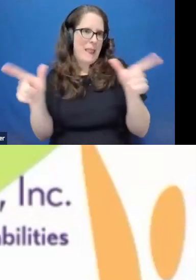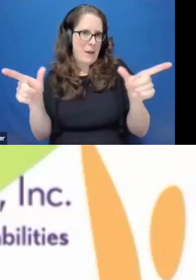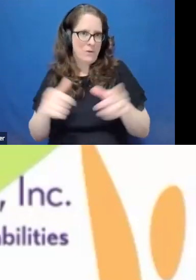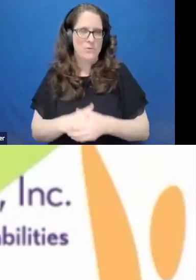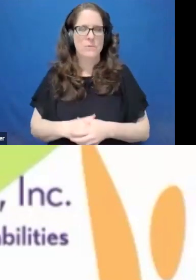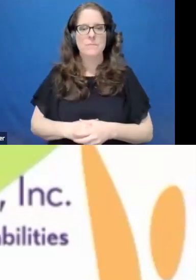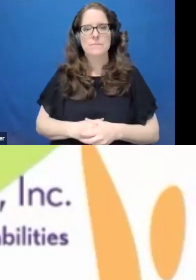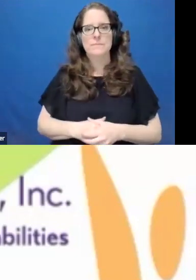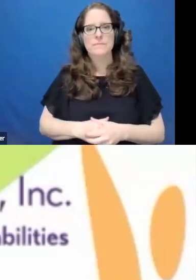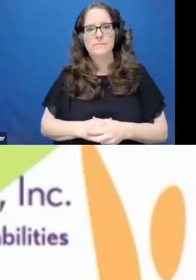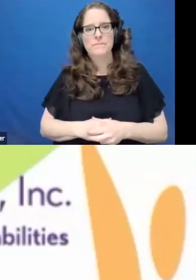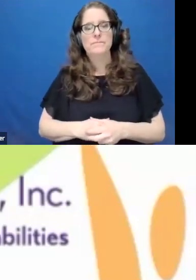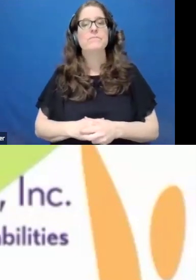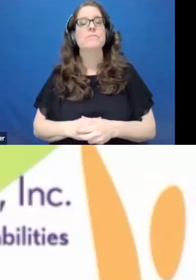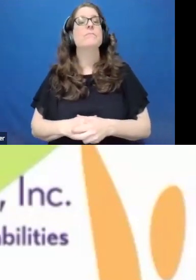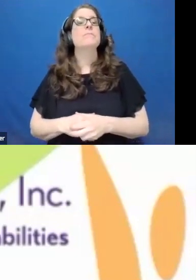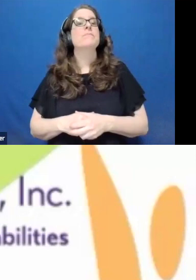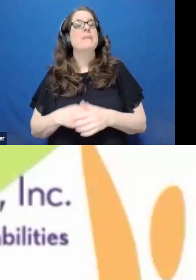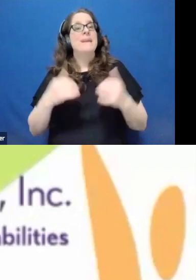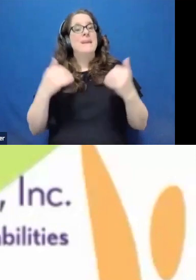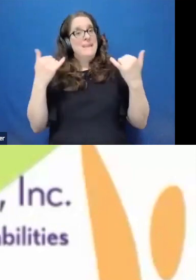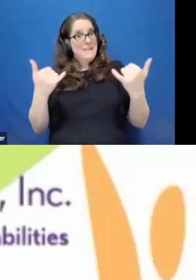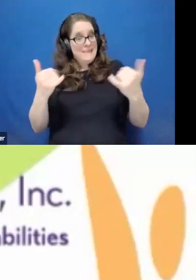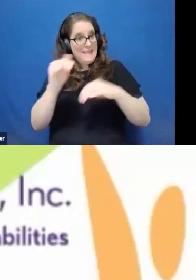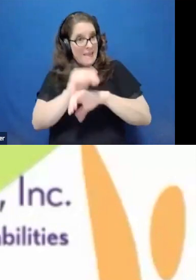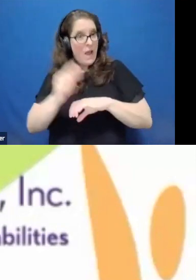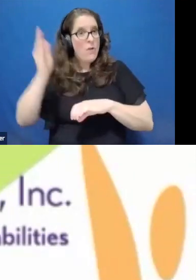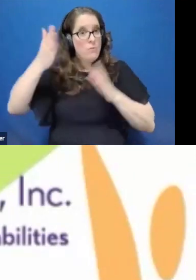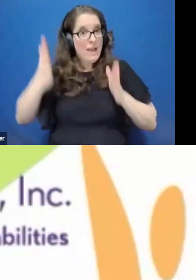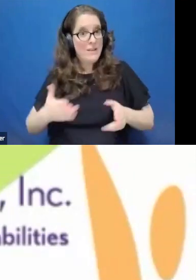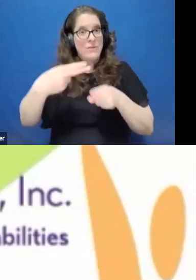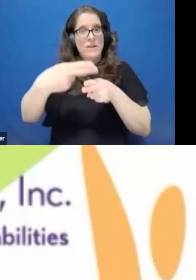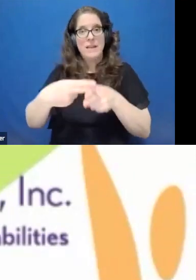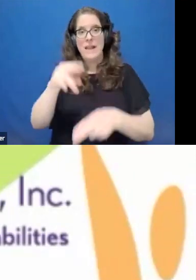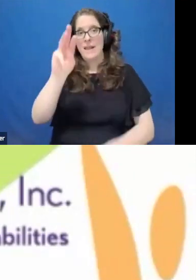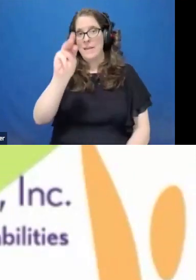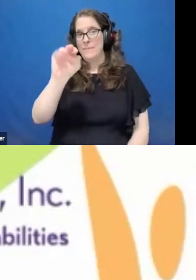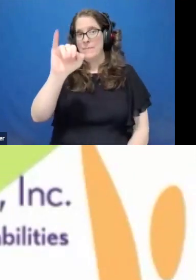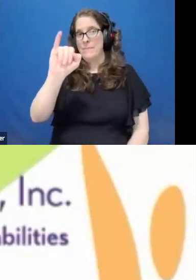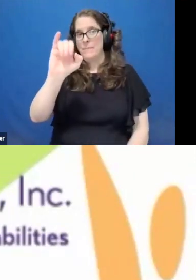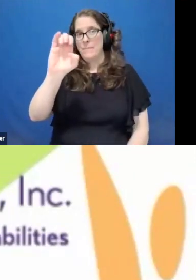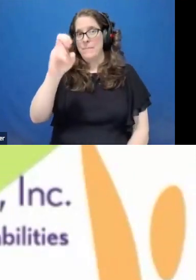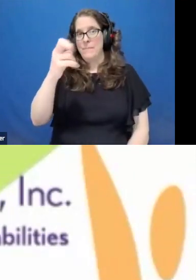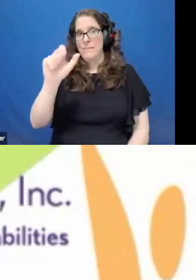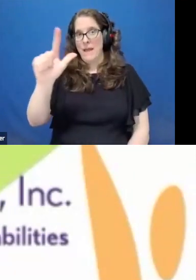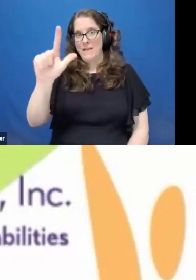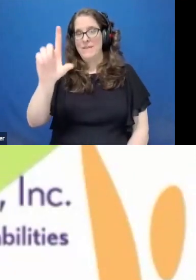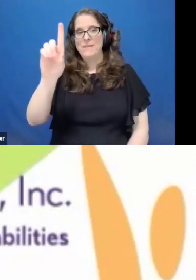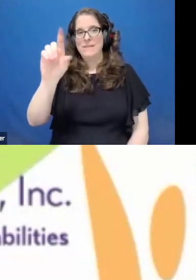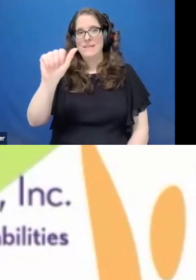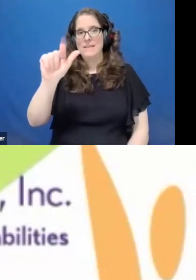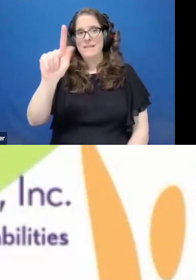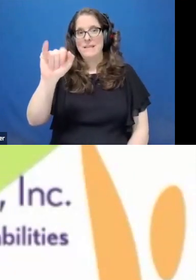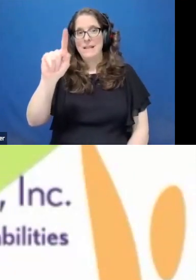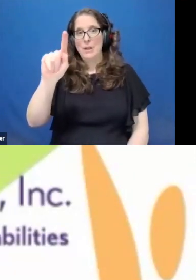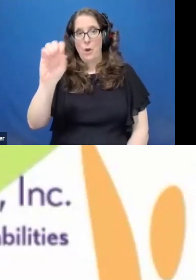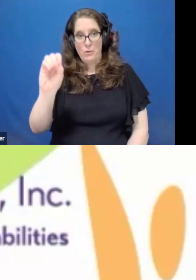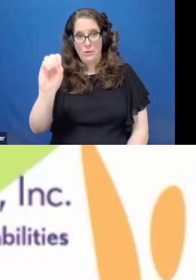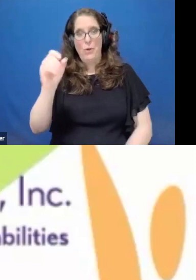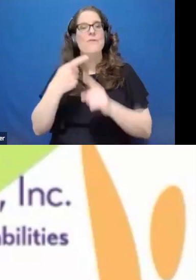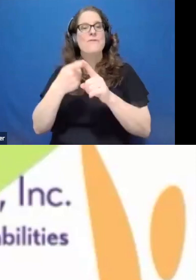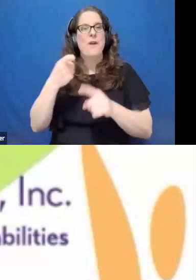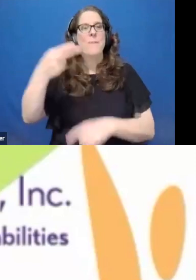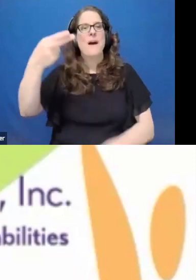High Note Consulting. And Michael is the SSI, SSDI guru, and we are happy to have him